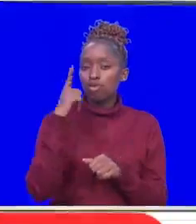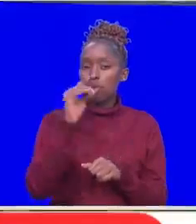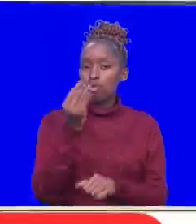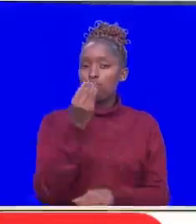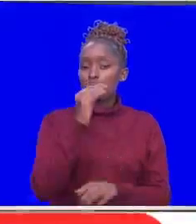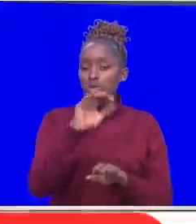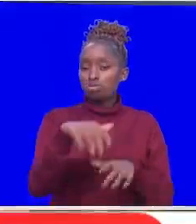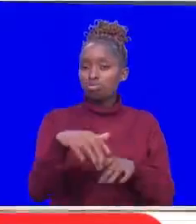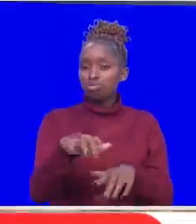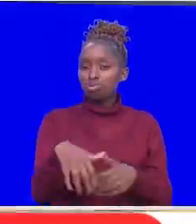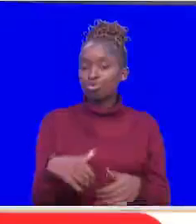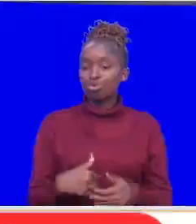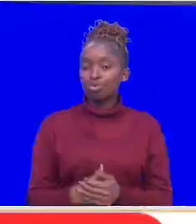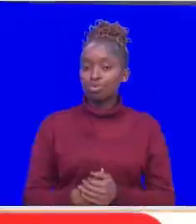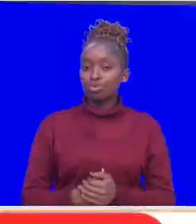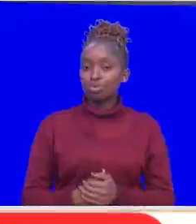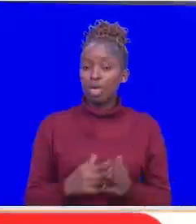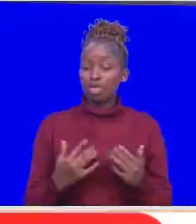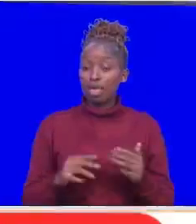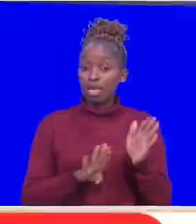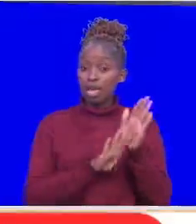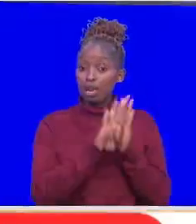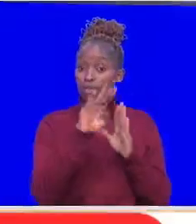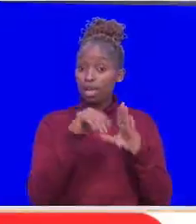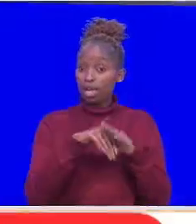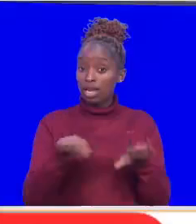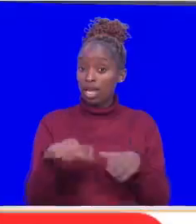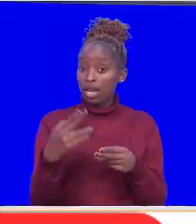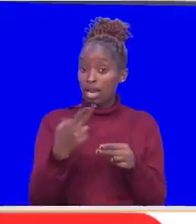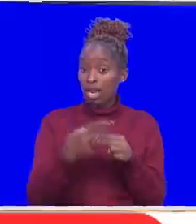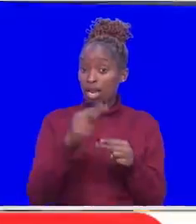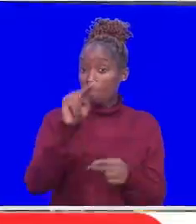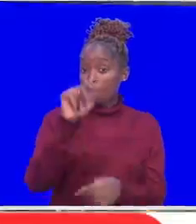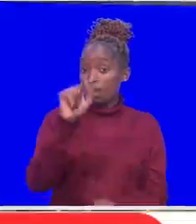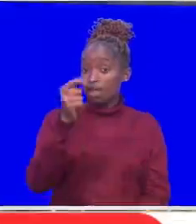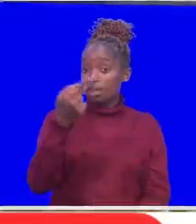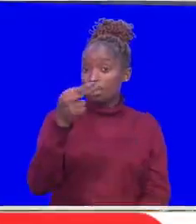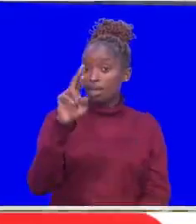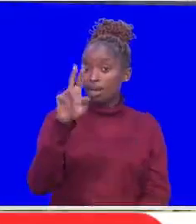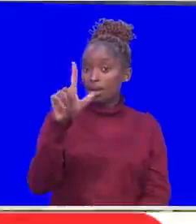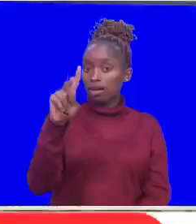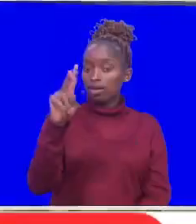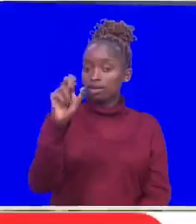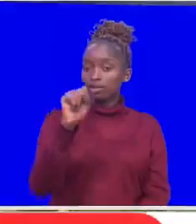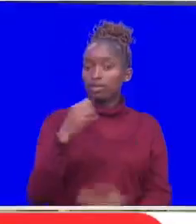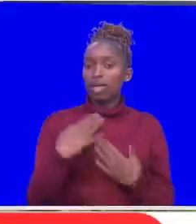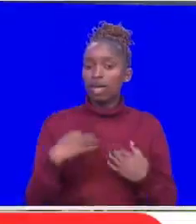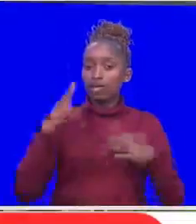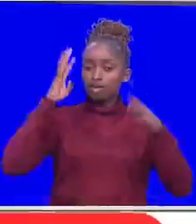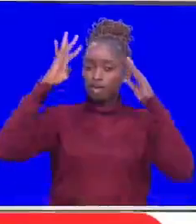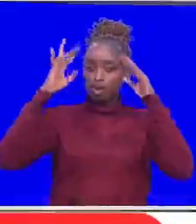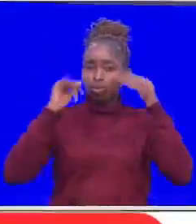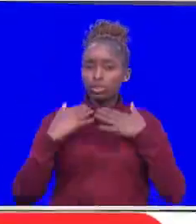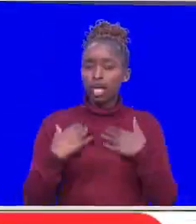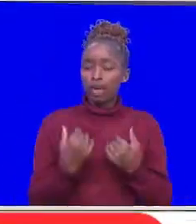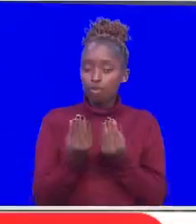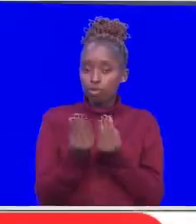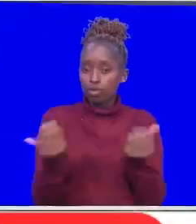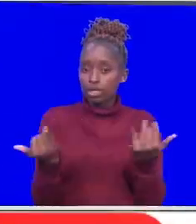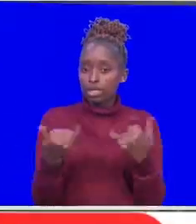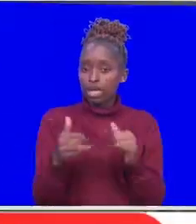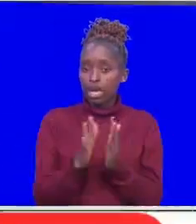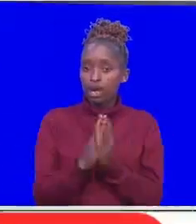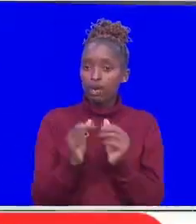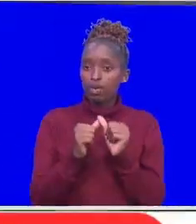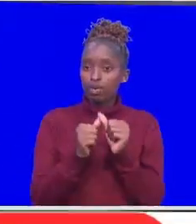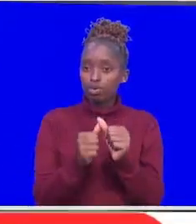The Slamdam technology developed in the Netherlands is an innovative and low-cost technological solution to enhance